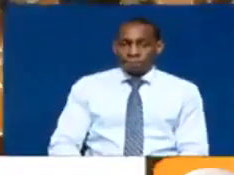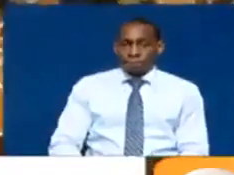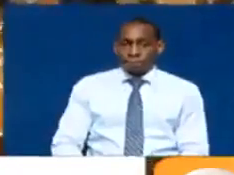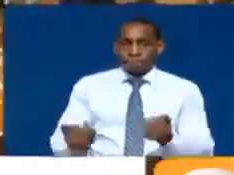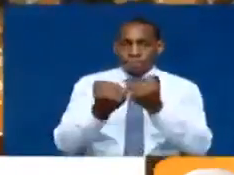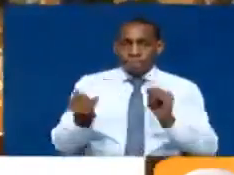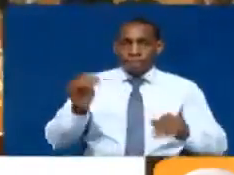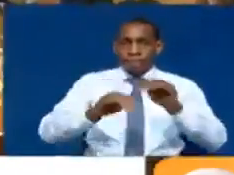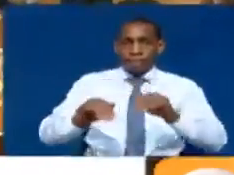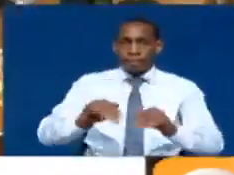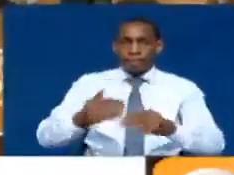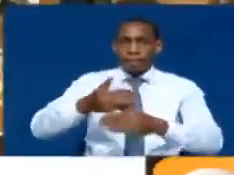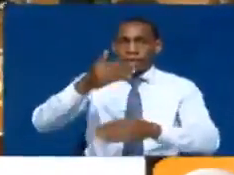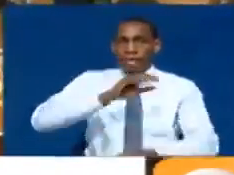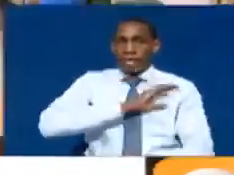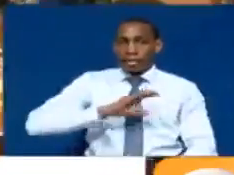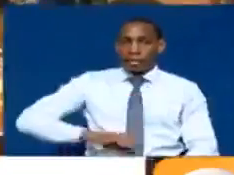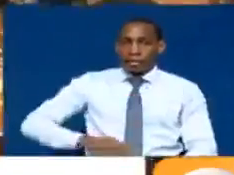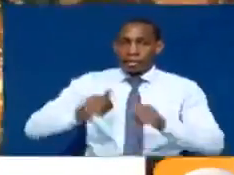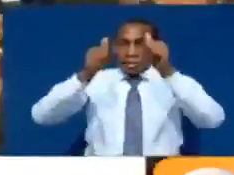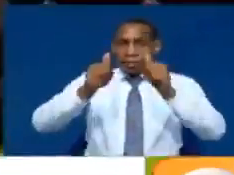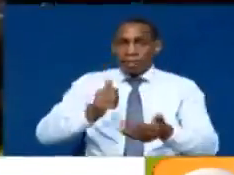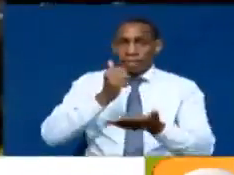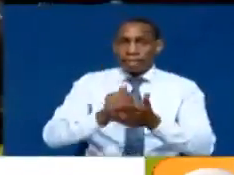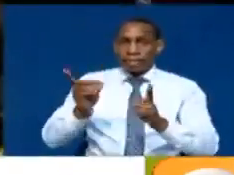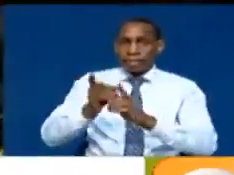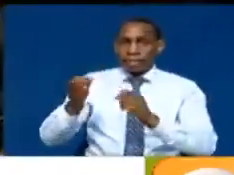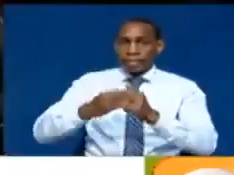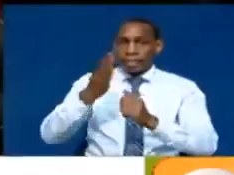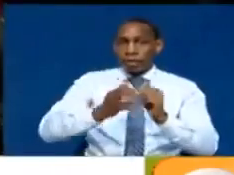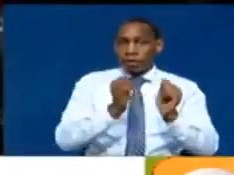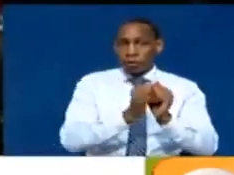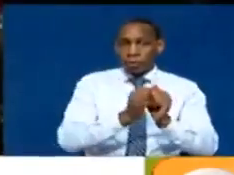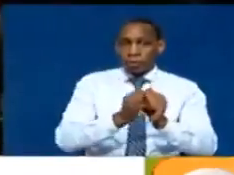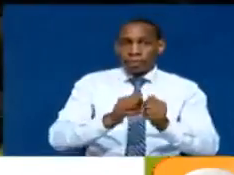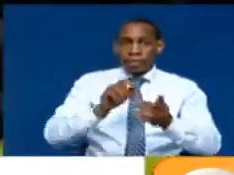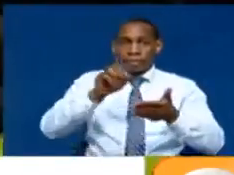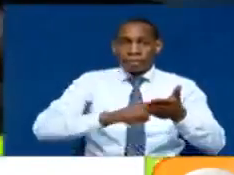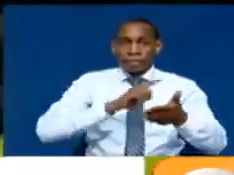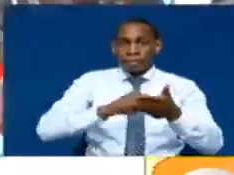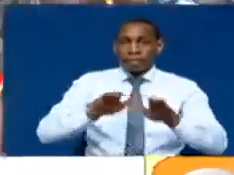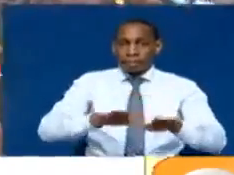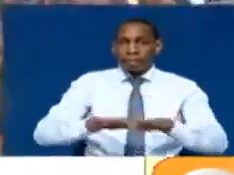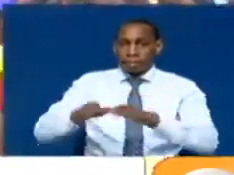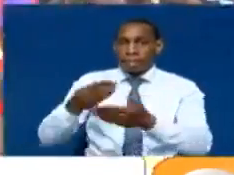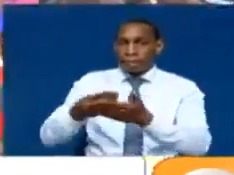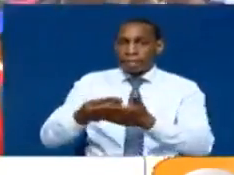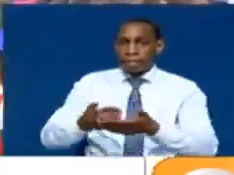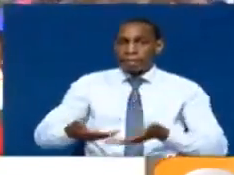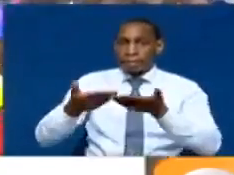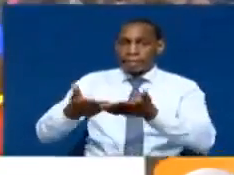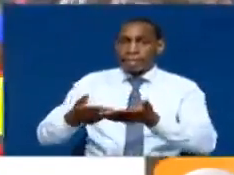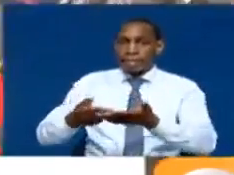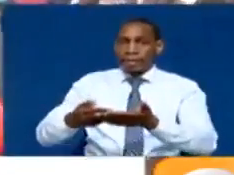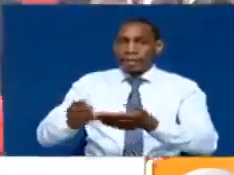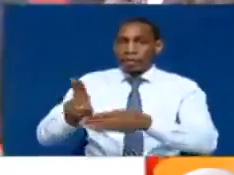The Independent Electoral and Boundaries Commission, in a Gazette notice dated 8th October, revoked the campaign spending limits that had provided